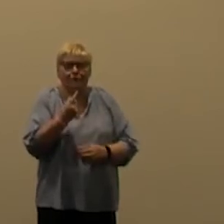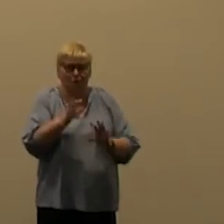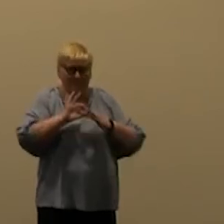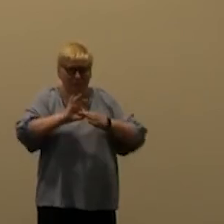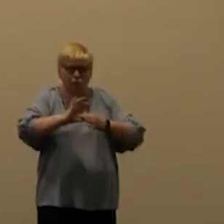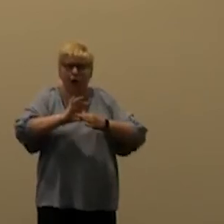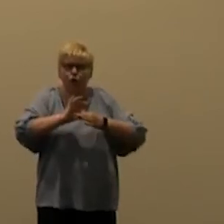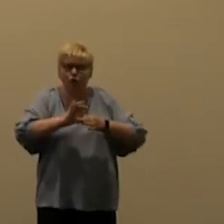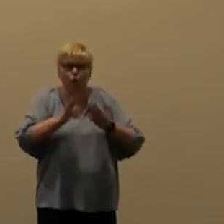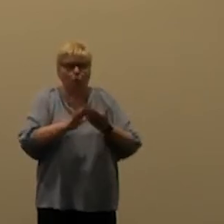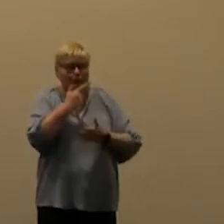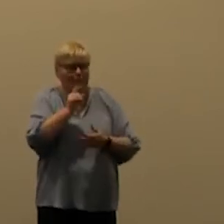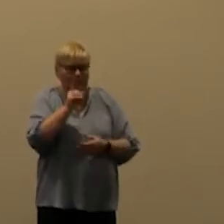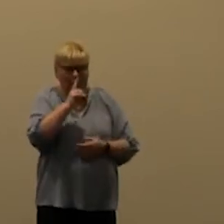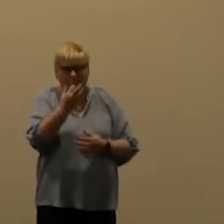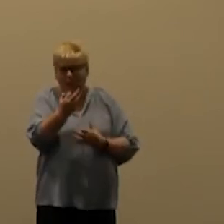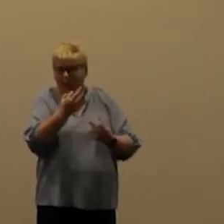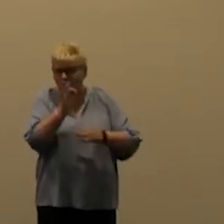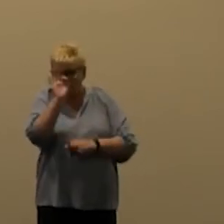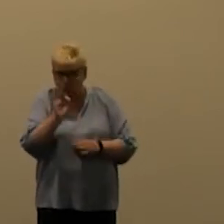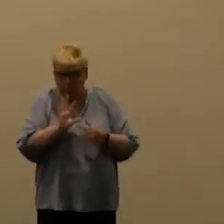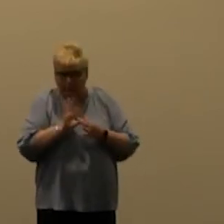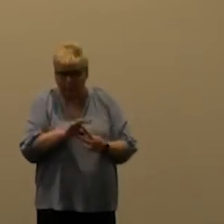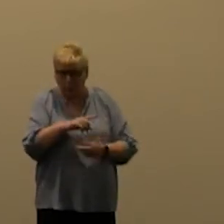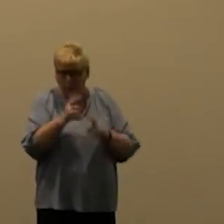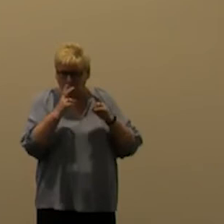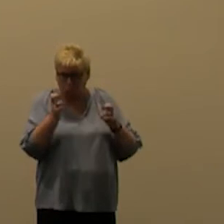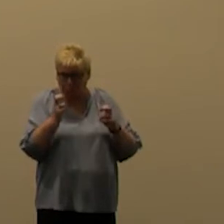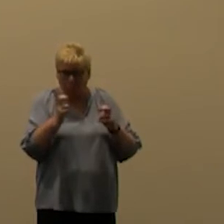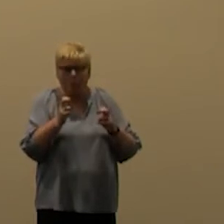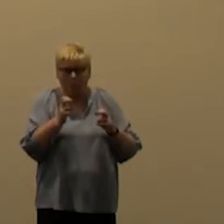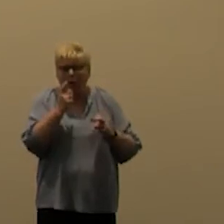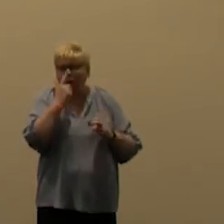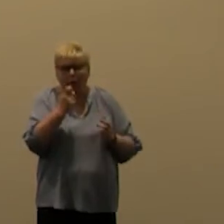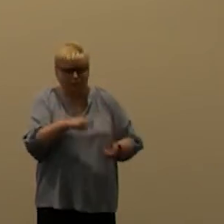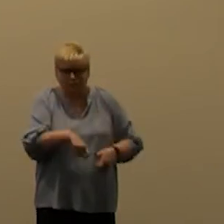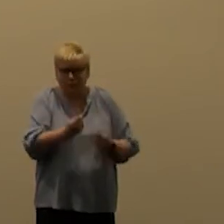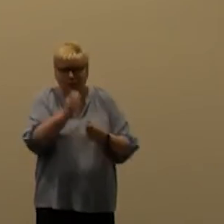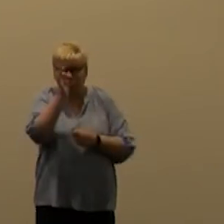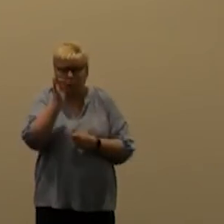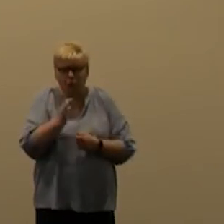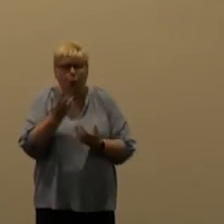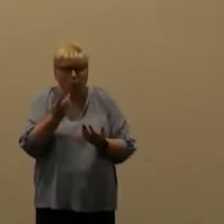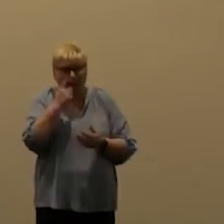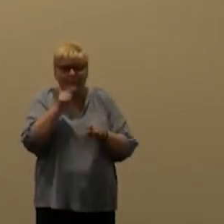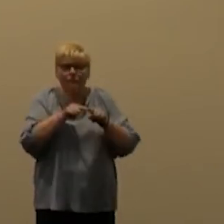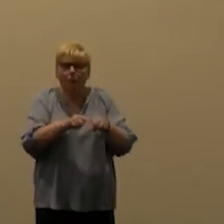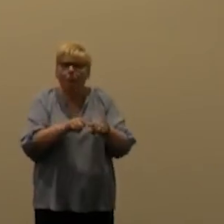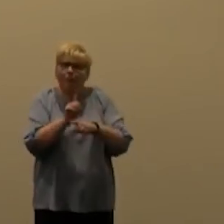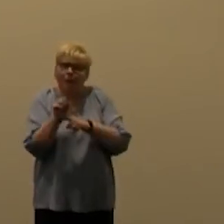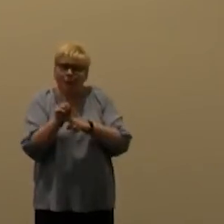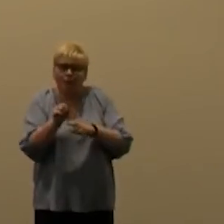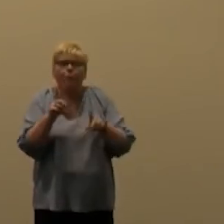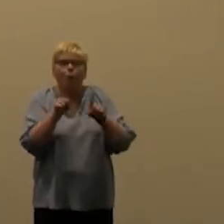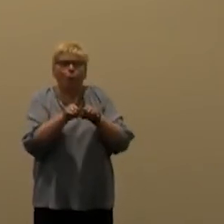those sessions where people can ask questions related to the topic, or they can even raise questions that we will then follow up with them. But we also have